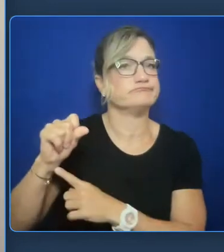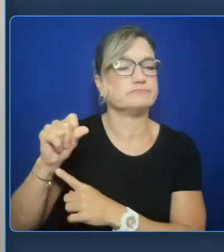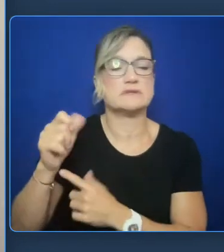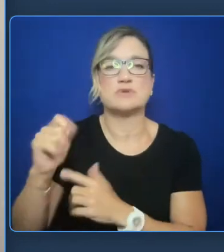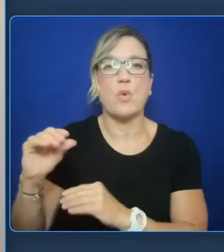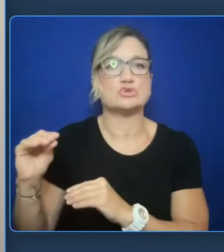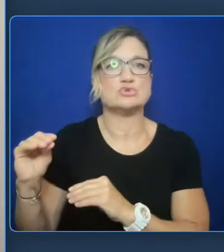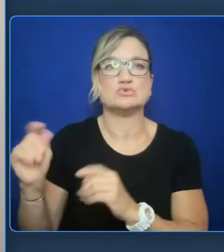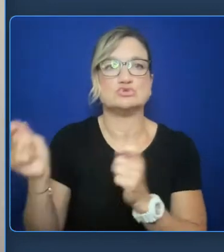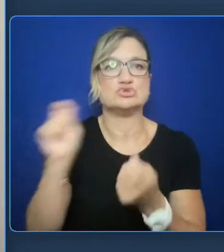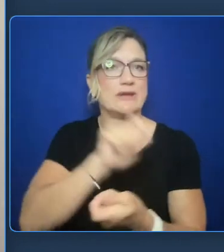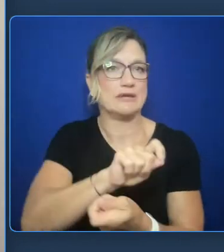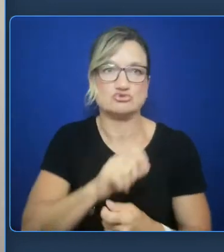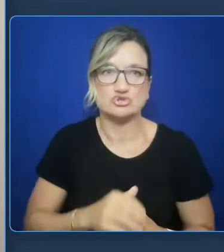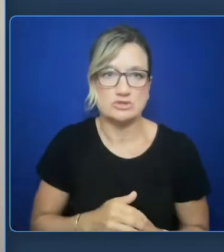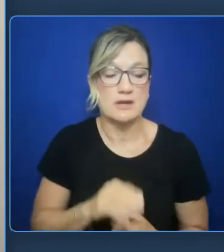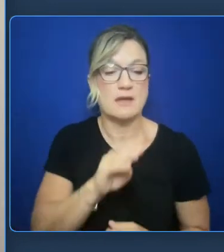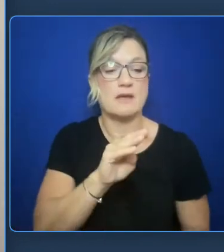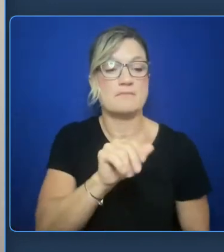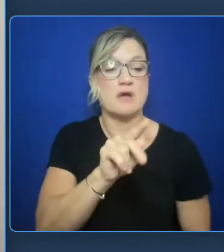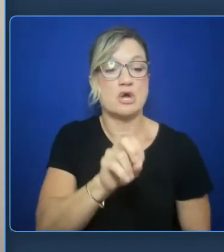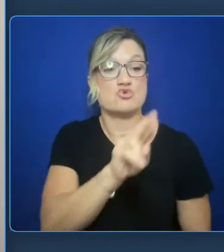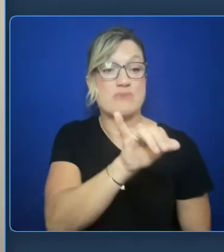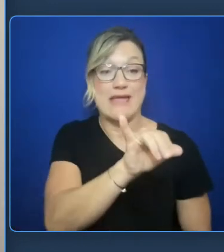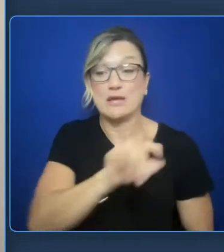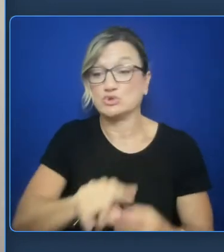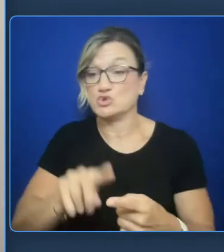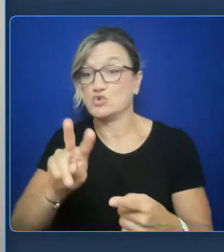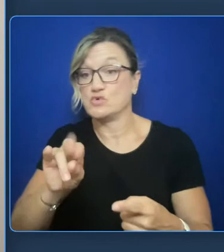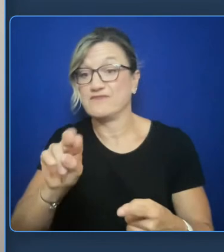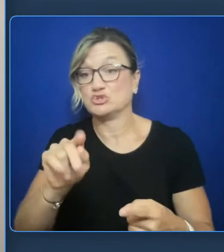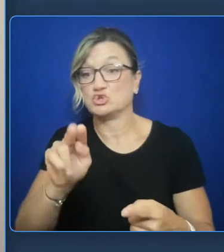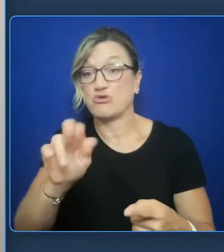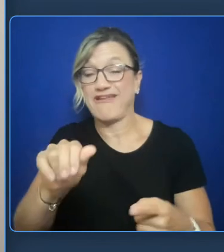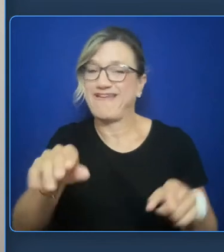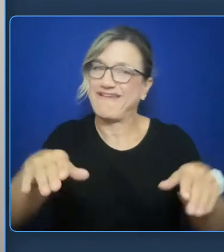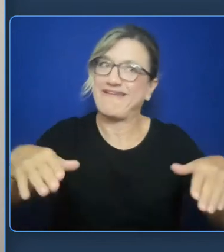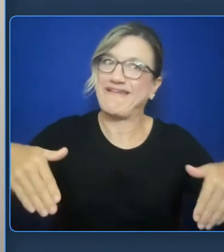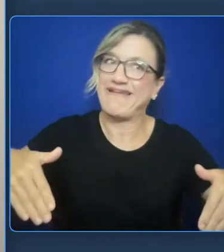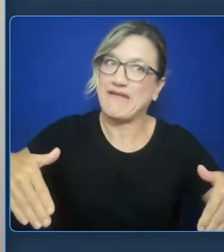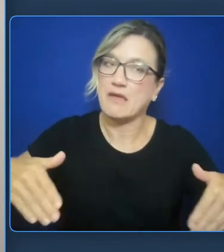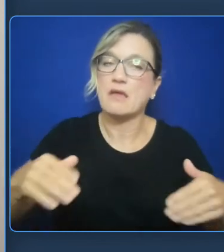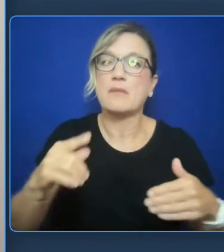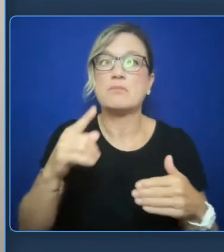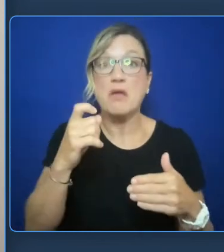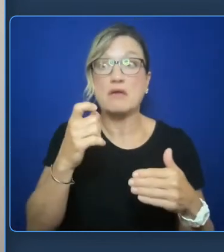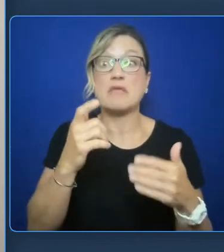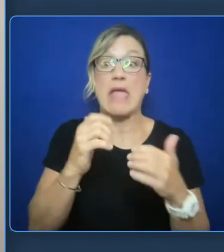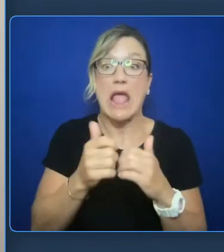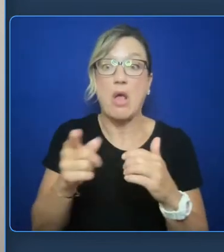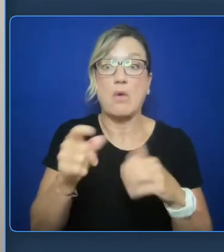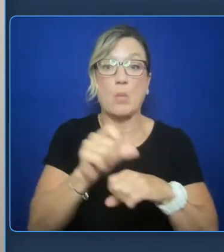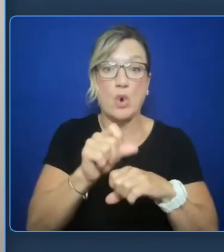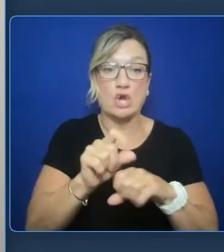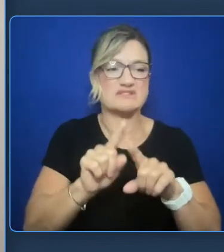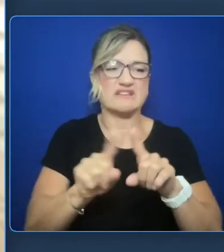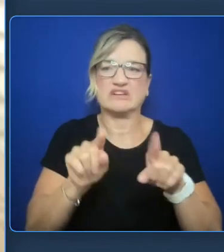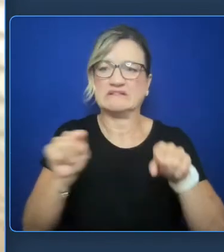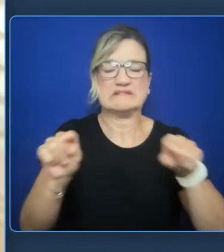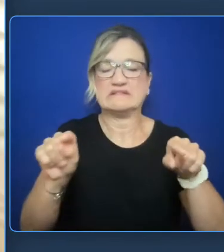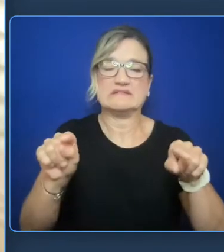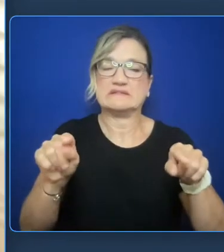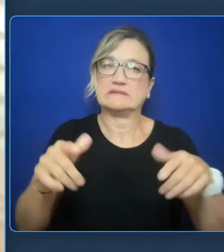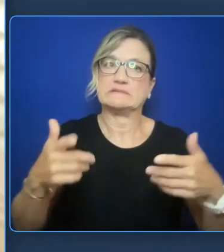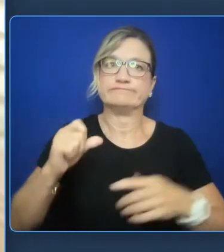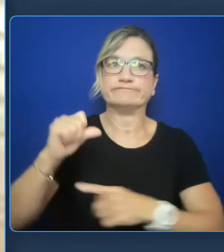us from Monterey to Ventura because of the difference in the way things work. I